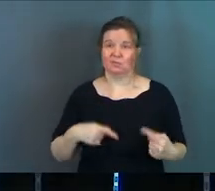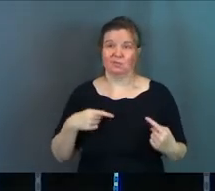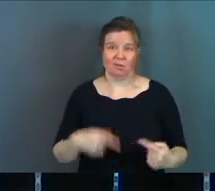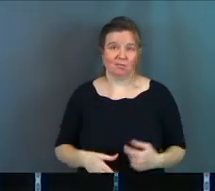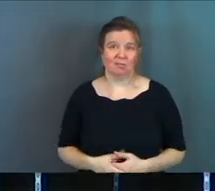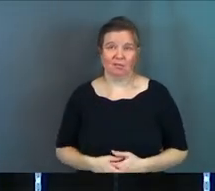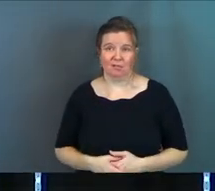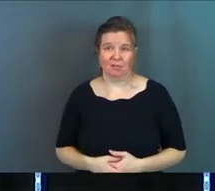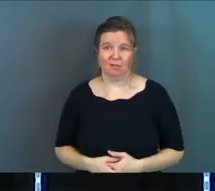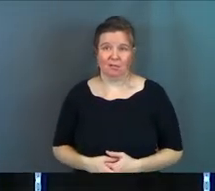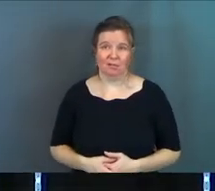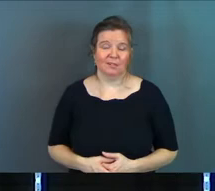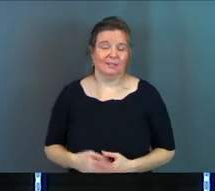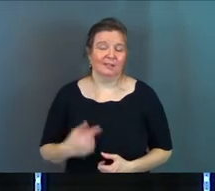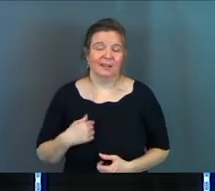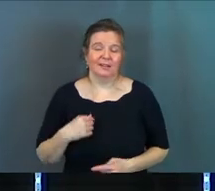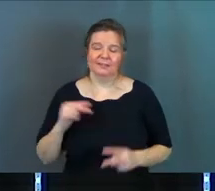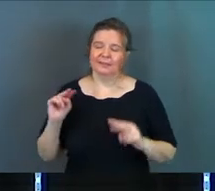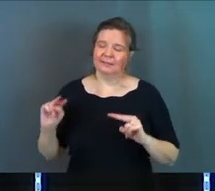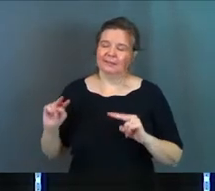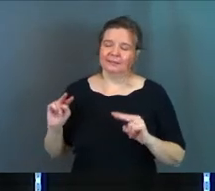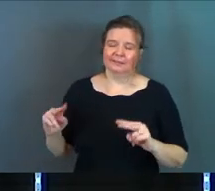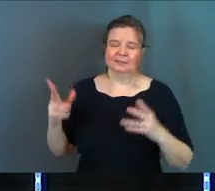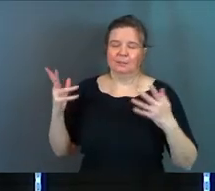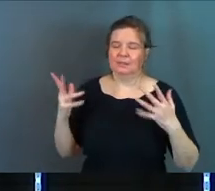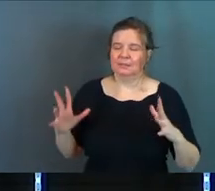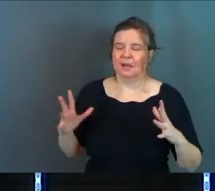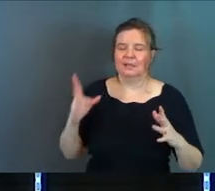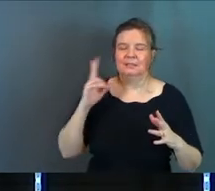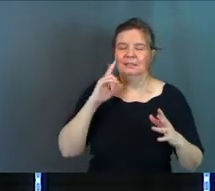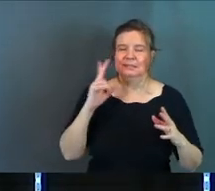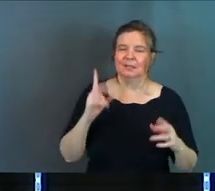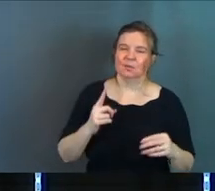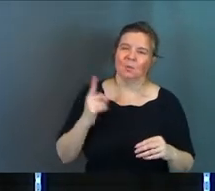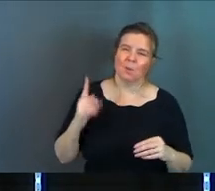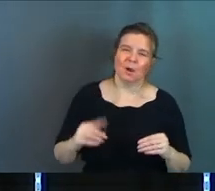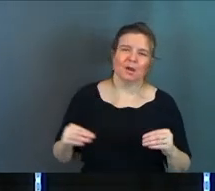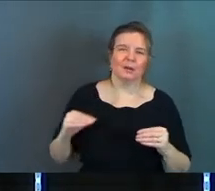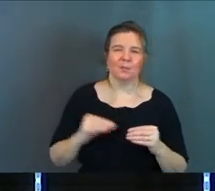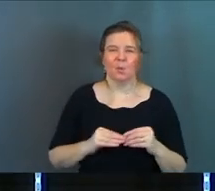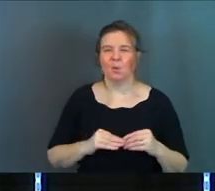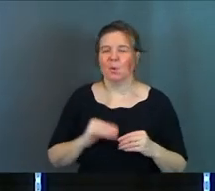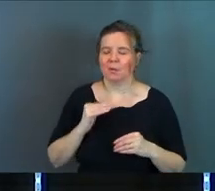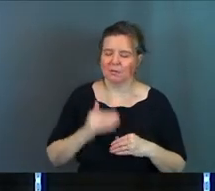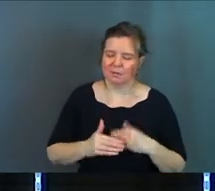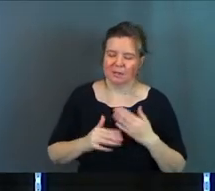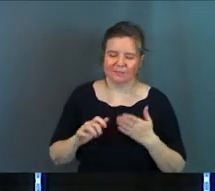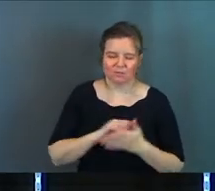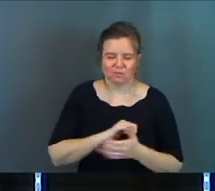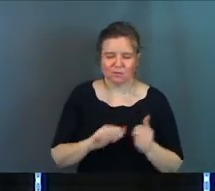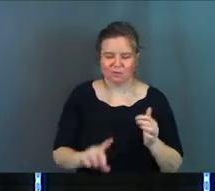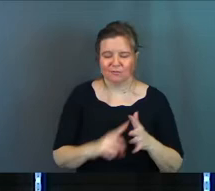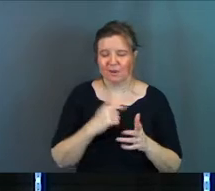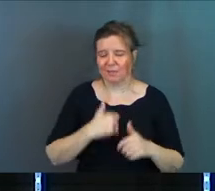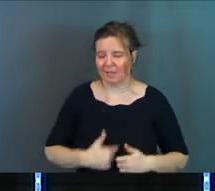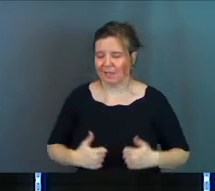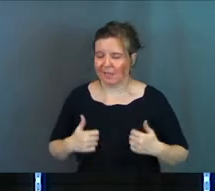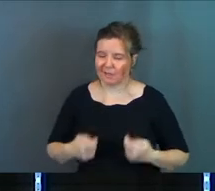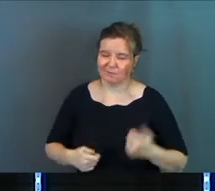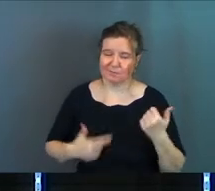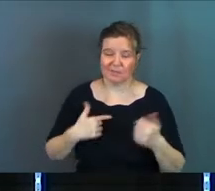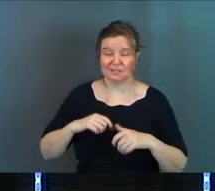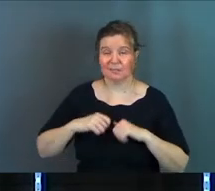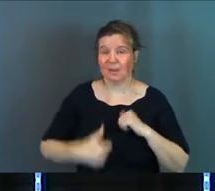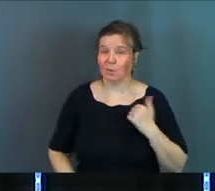struggle. I cannot wait to be done seeing one more little bit of destruction come out of my life because